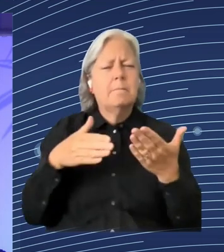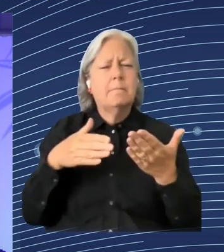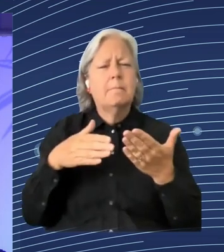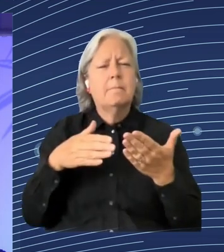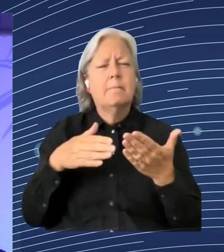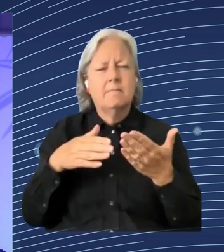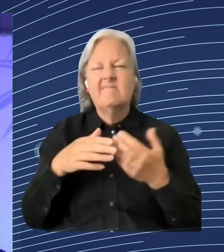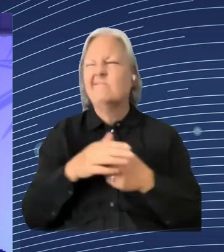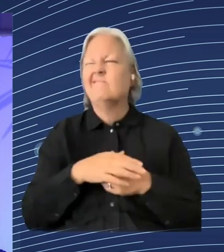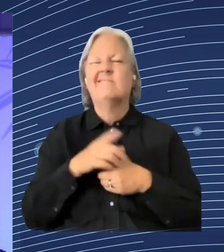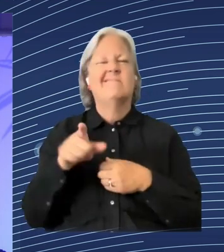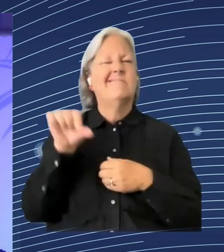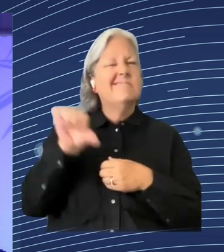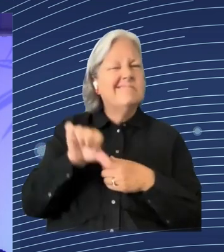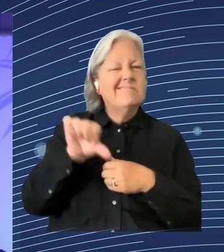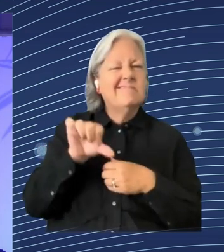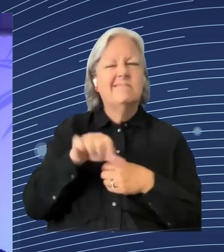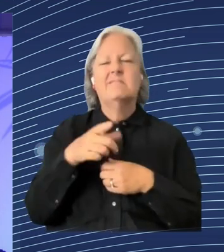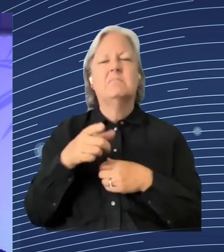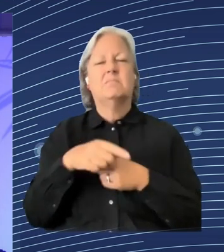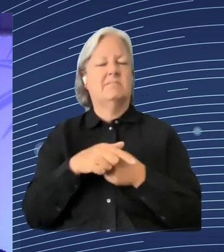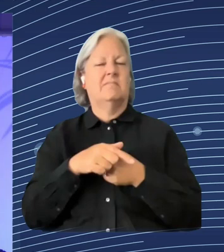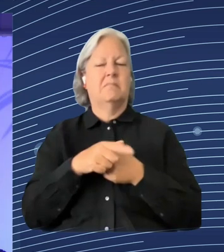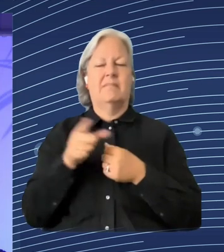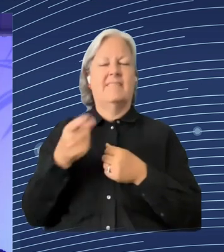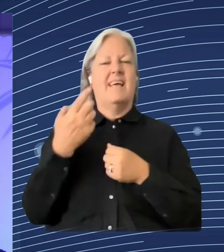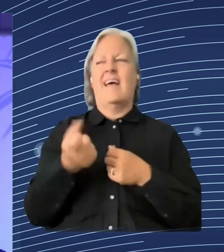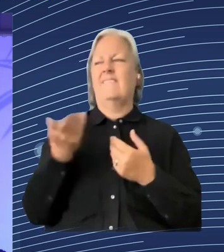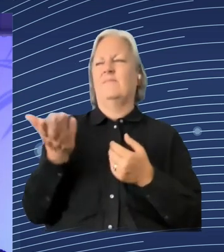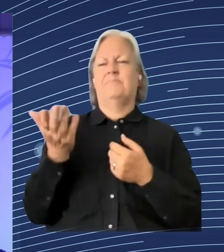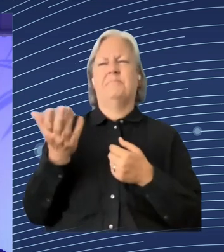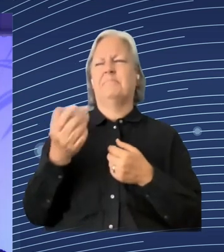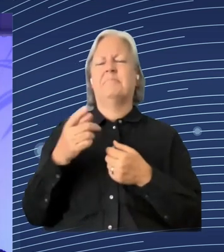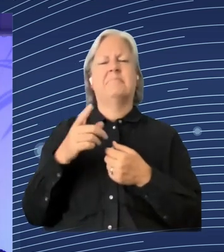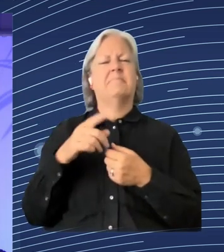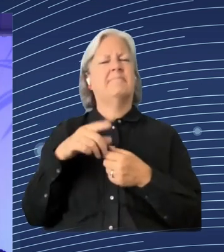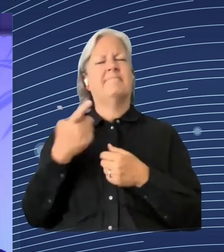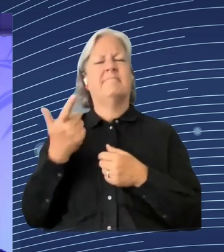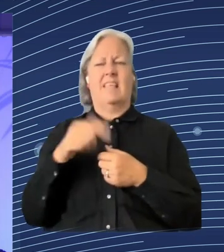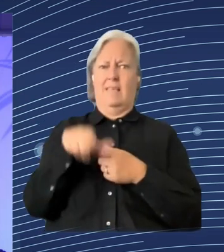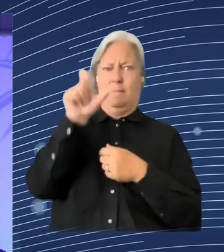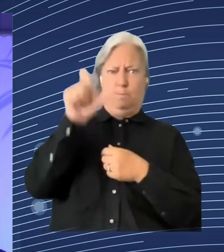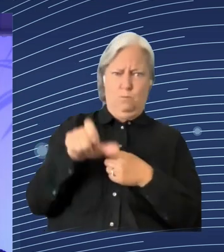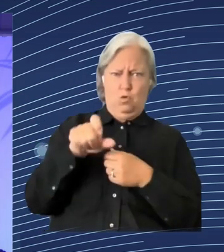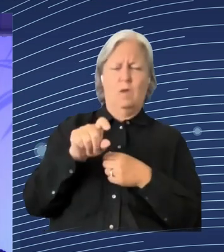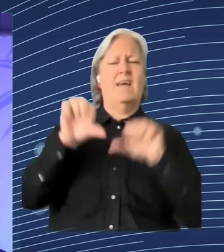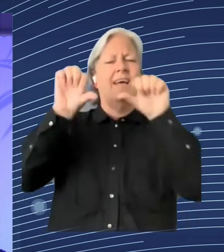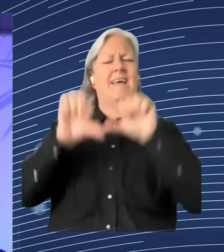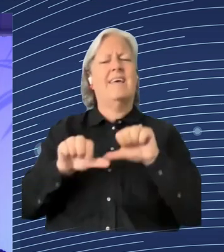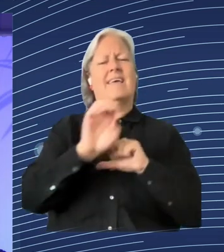not good because of human errors. For example, sometimes it happens that we can find